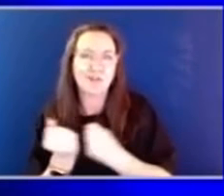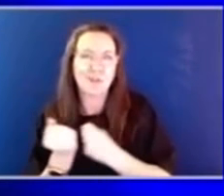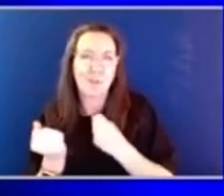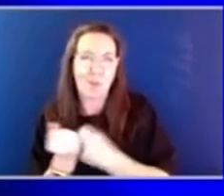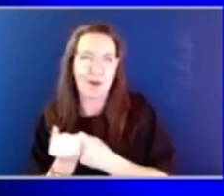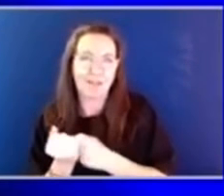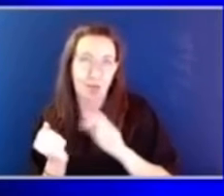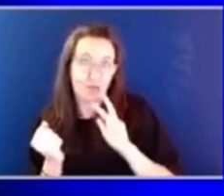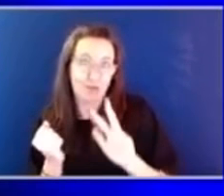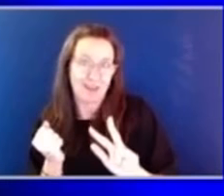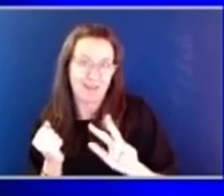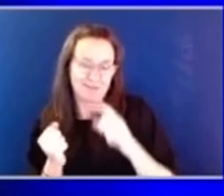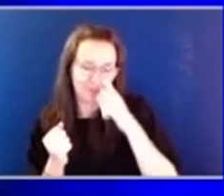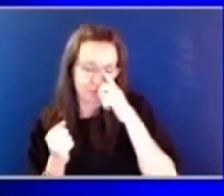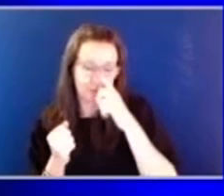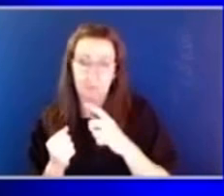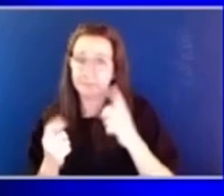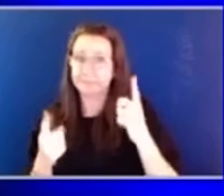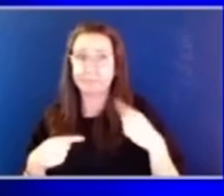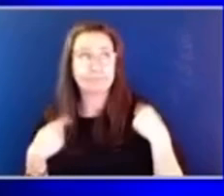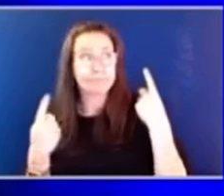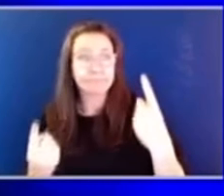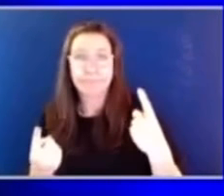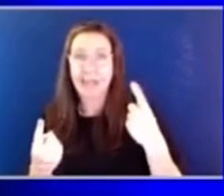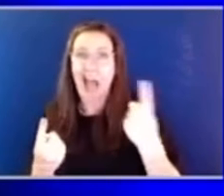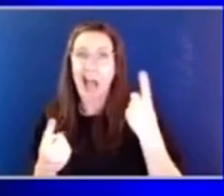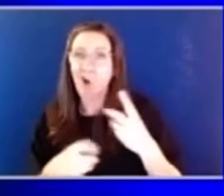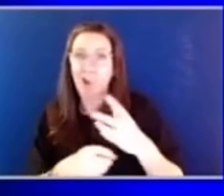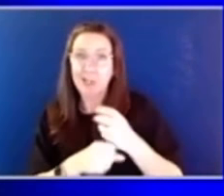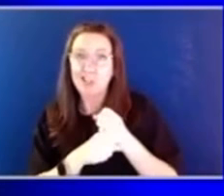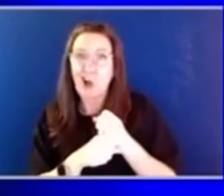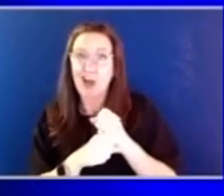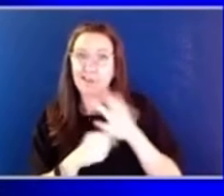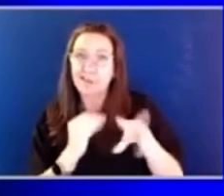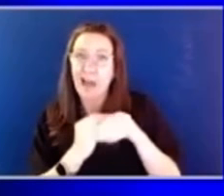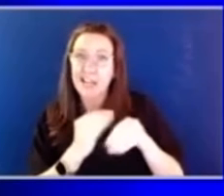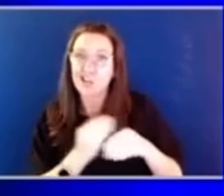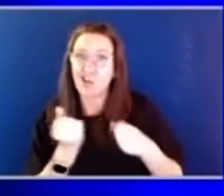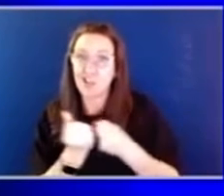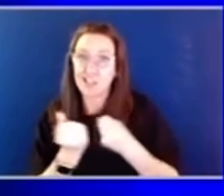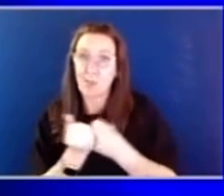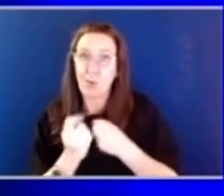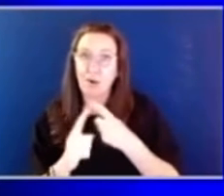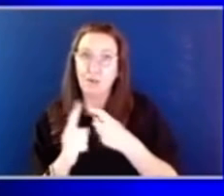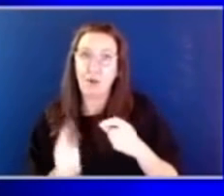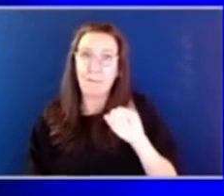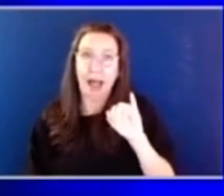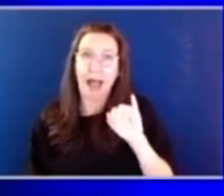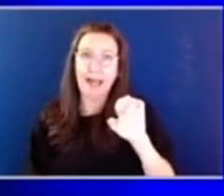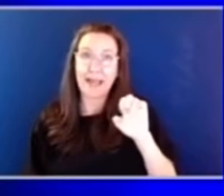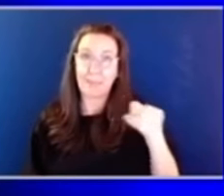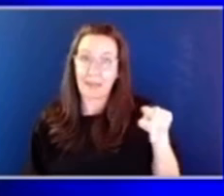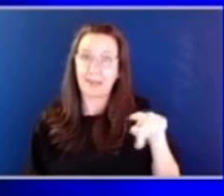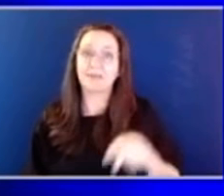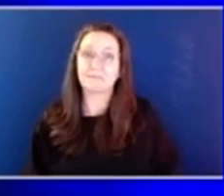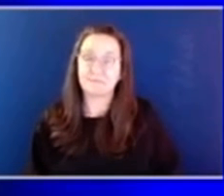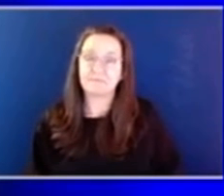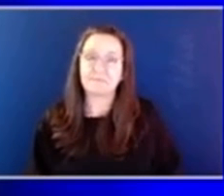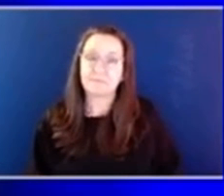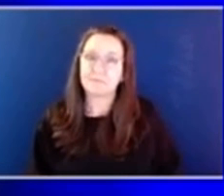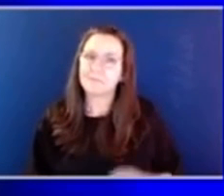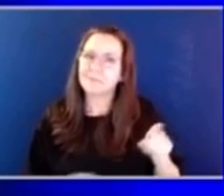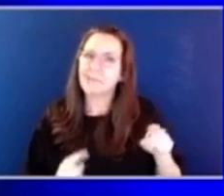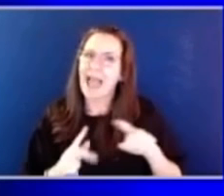age of 3. Ever since then, I have received support through an individualized education plan, also known as an